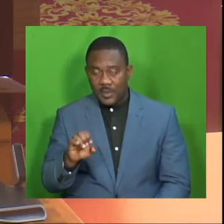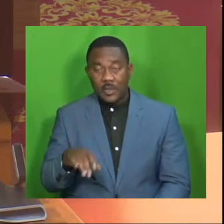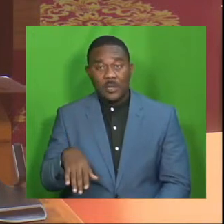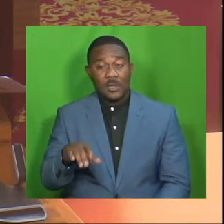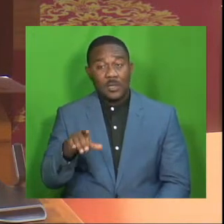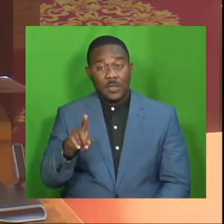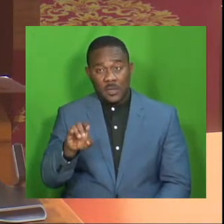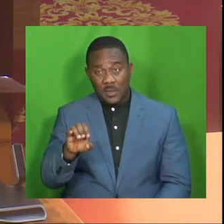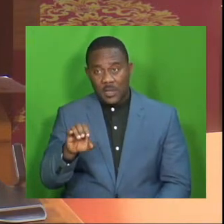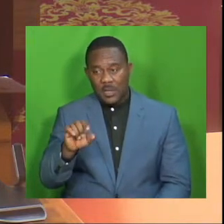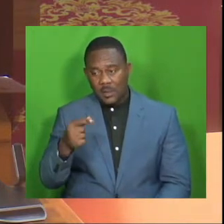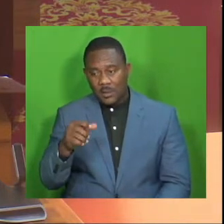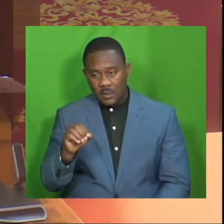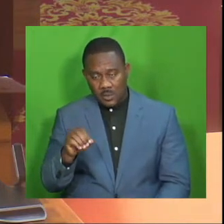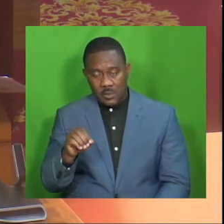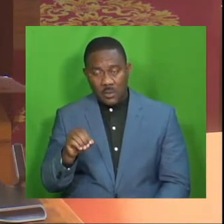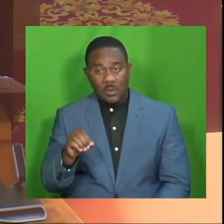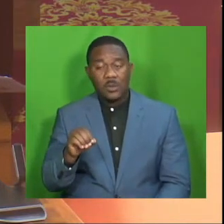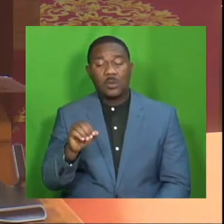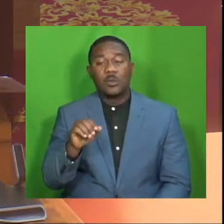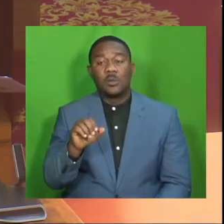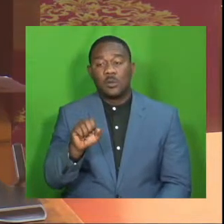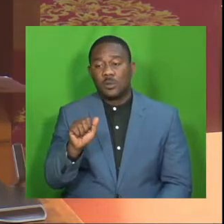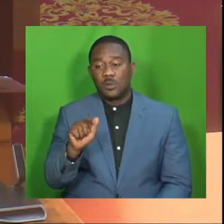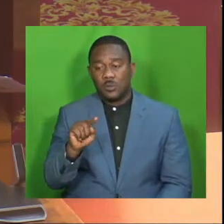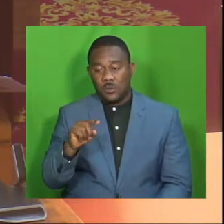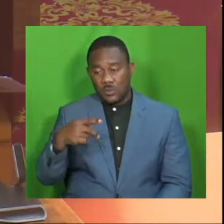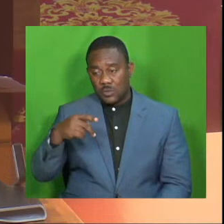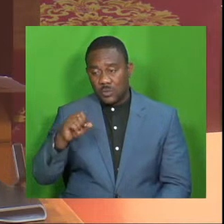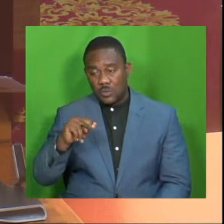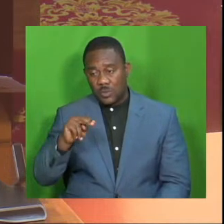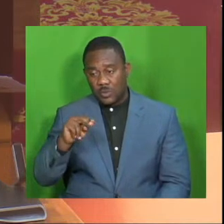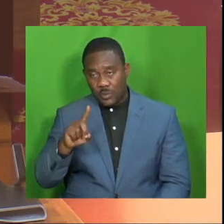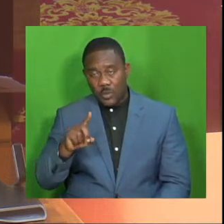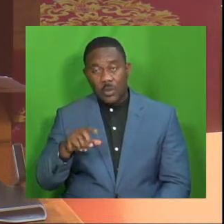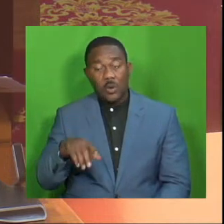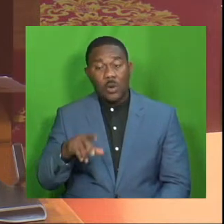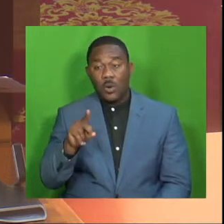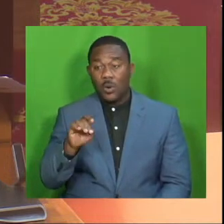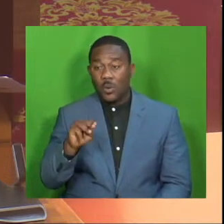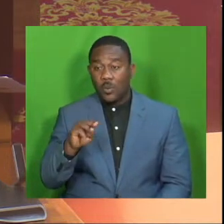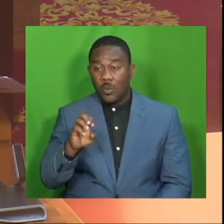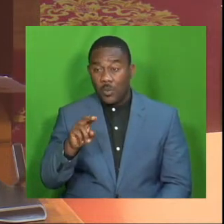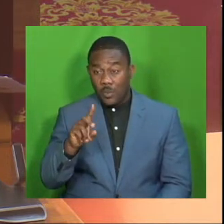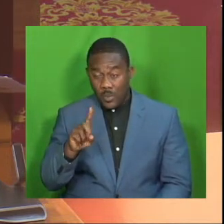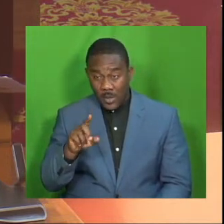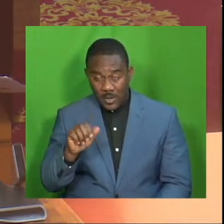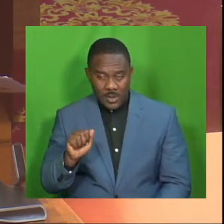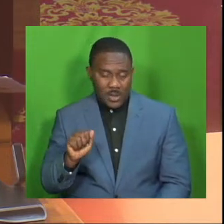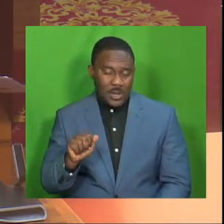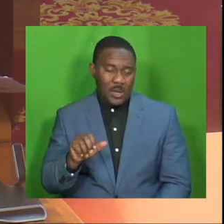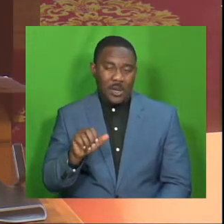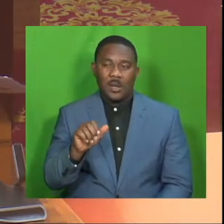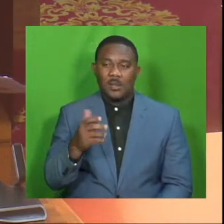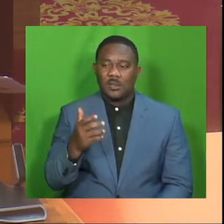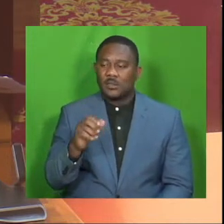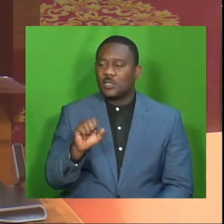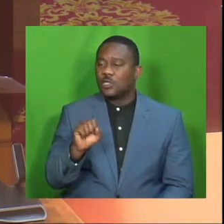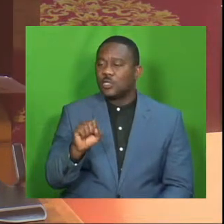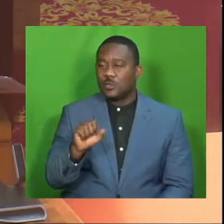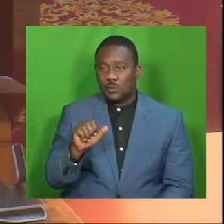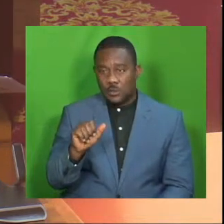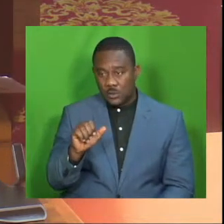Commander, Abuesi, and Shama. The supply of premise fuel to the communities were